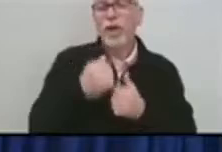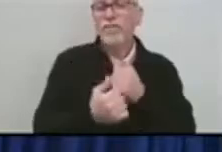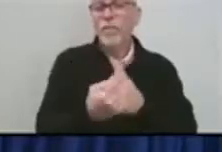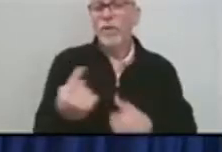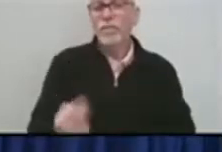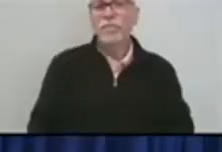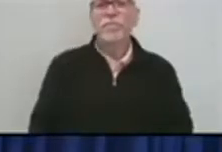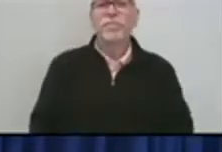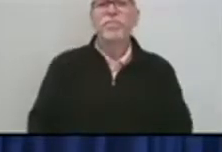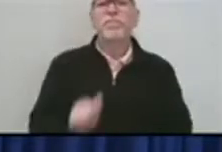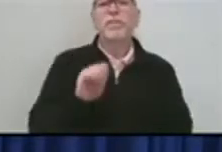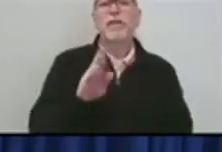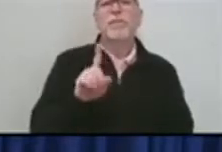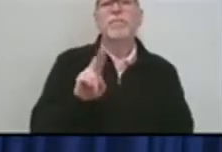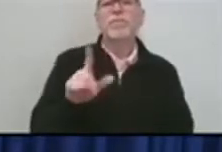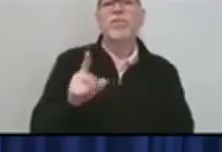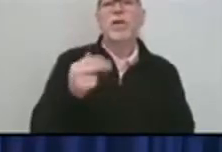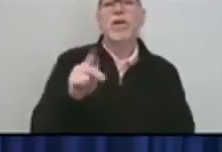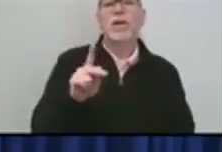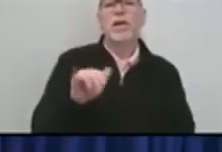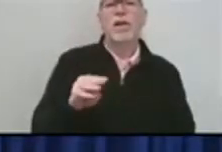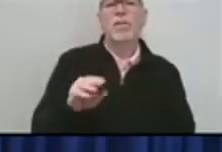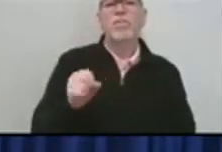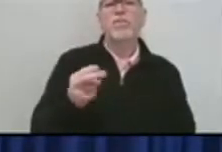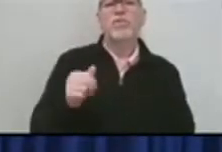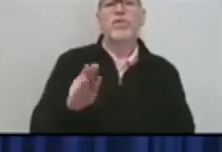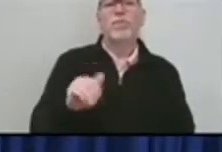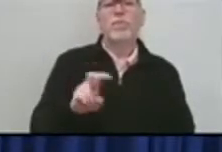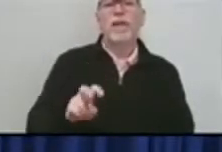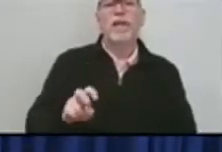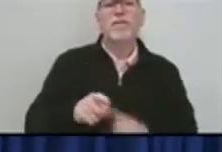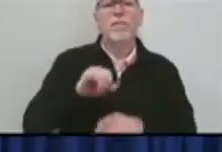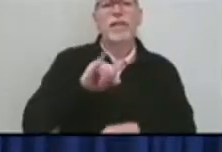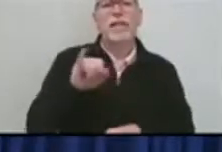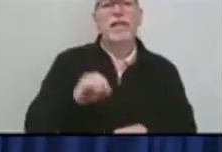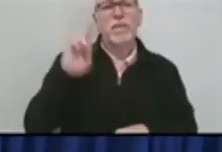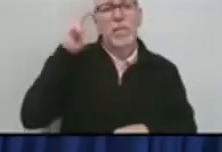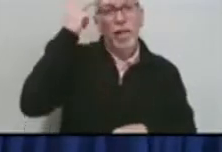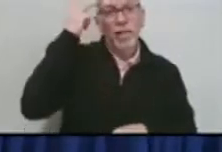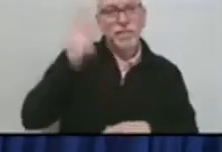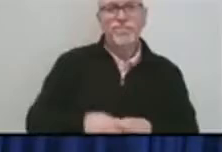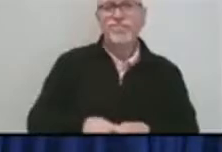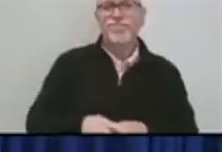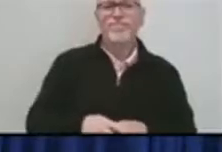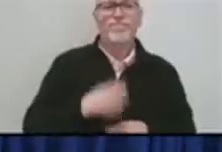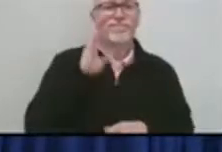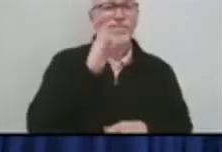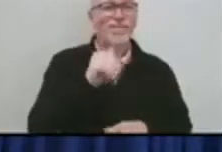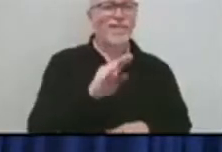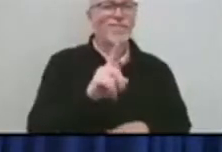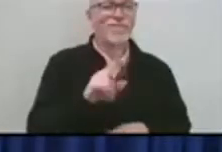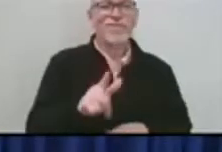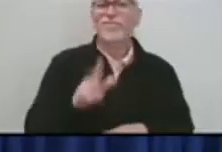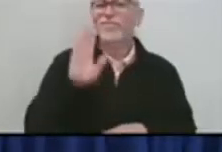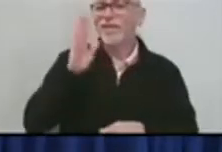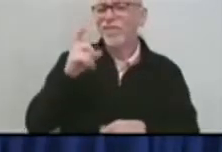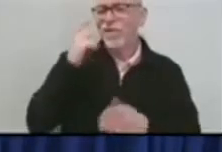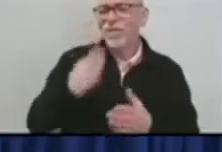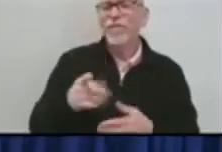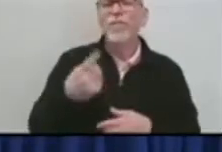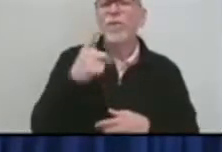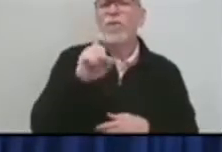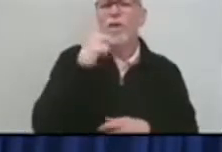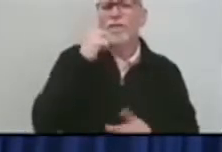Abdul Hakim Shabazz, Indy Politics. Good afternoon, Abdul. Good afternoon, Governor. One question for you